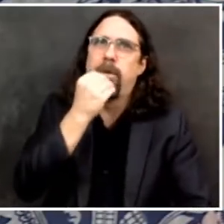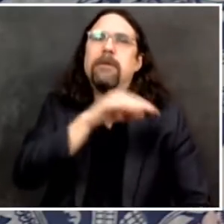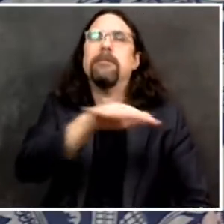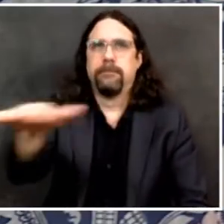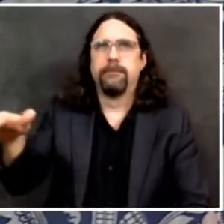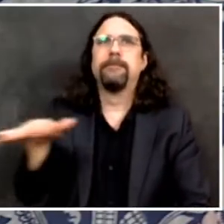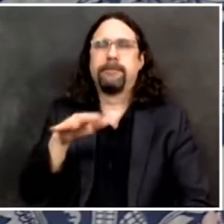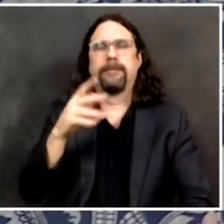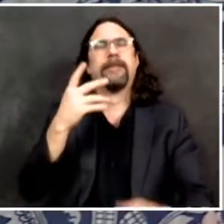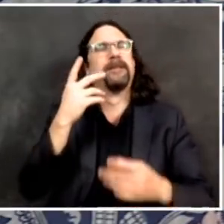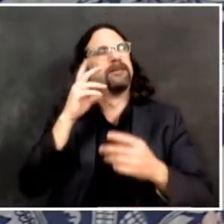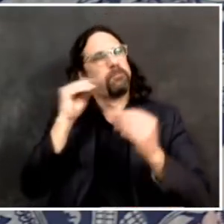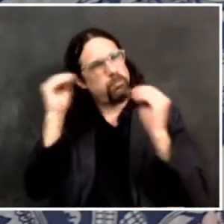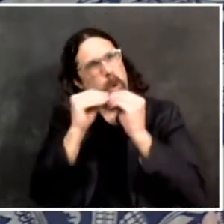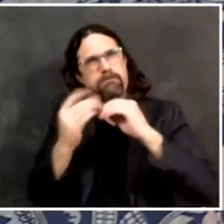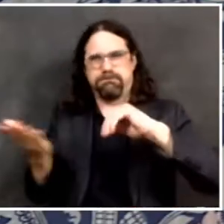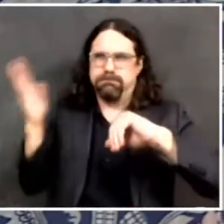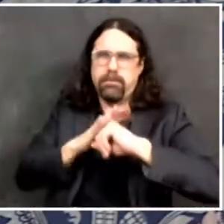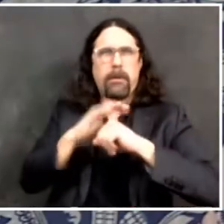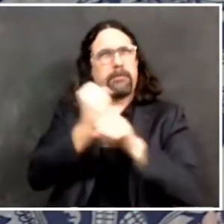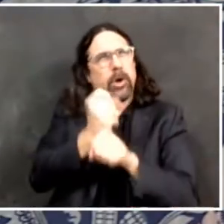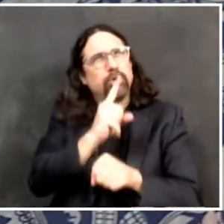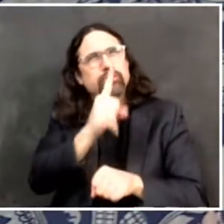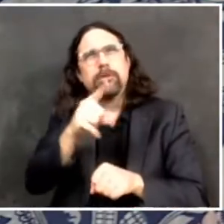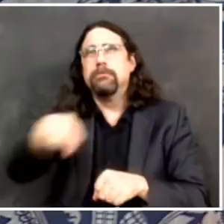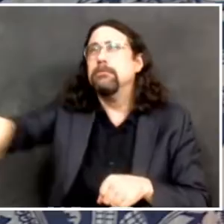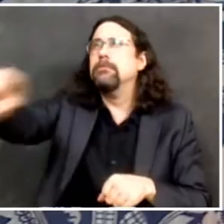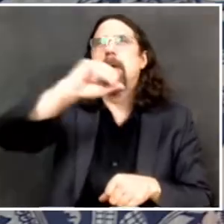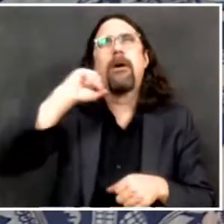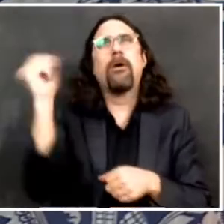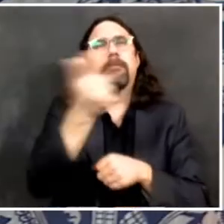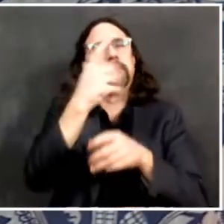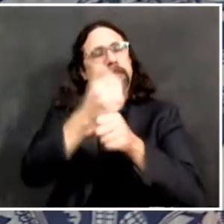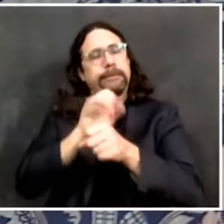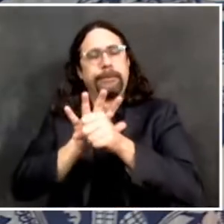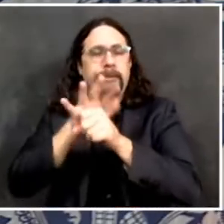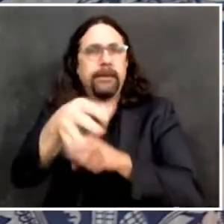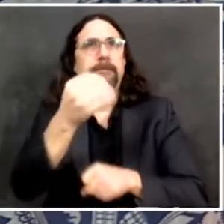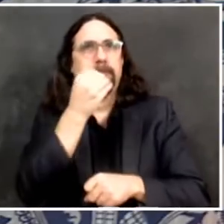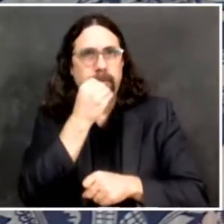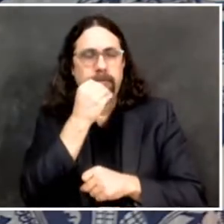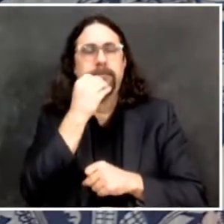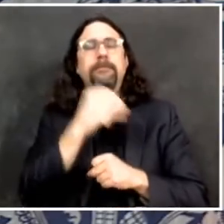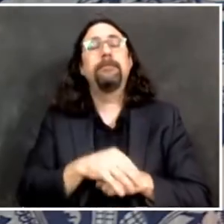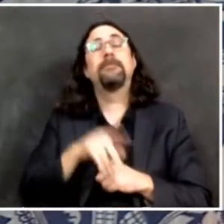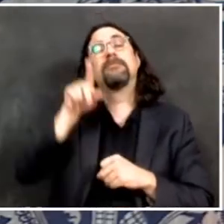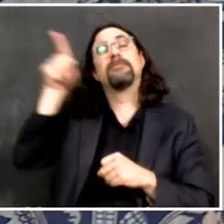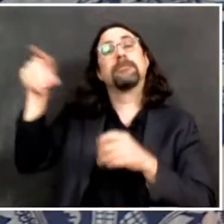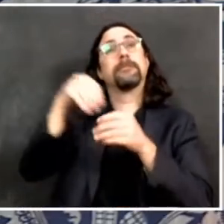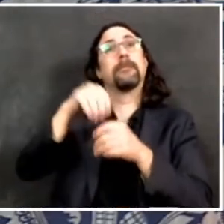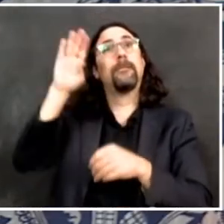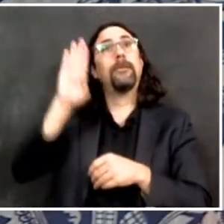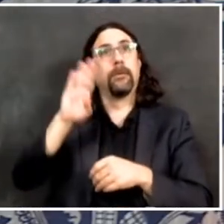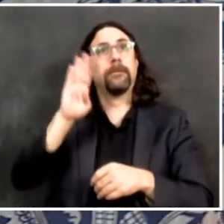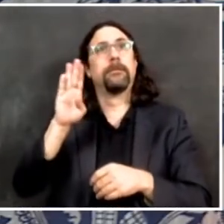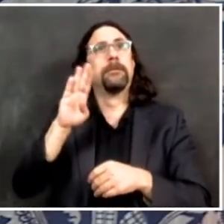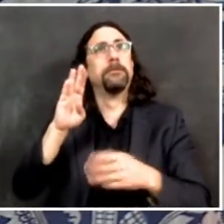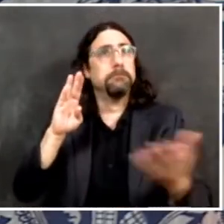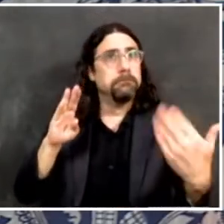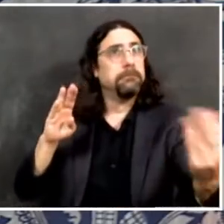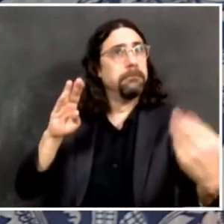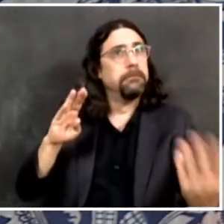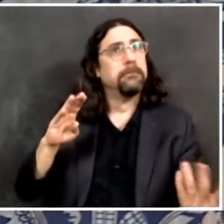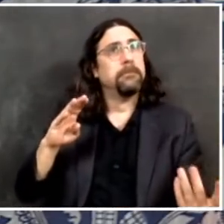a warning sign. I was with the wonderful people who are part of the Campaign Against Hunger. It's an organization that's been around for